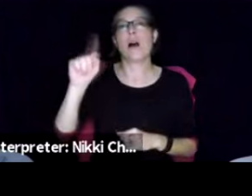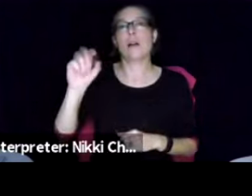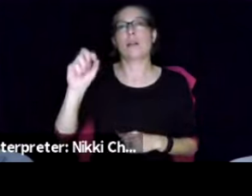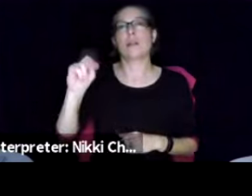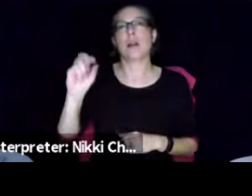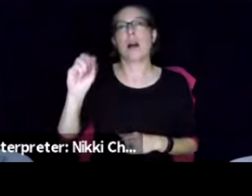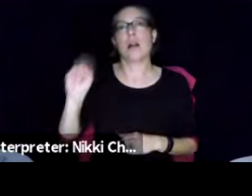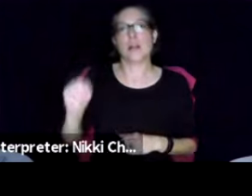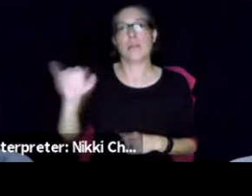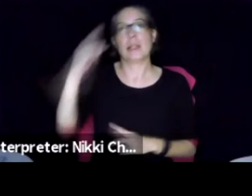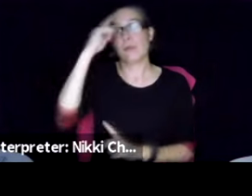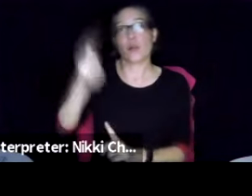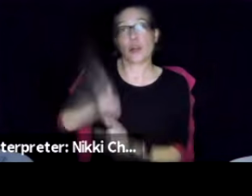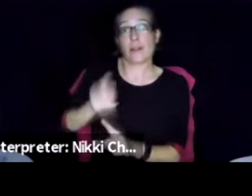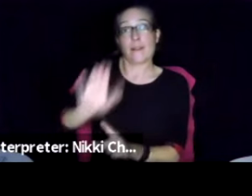choices.